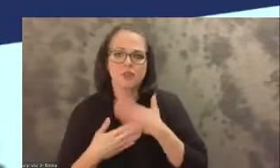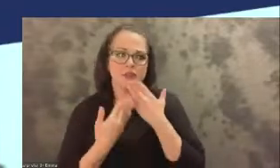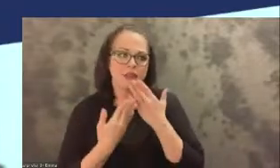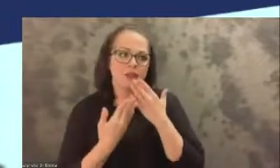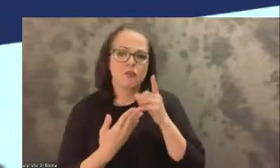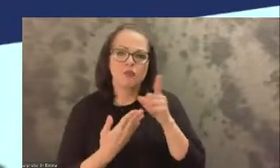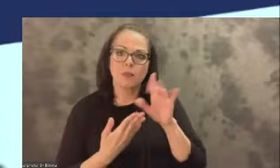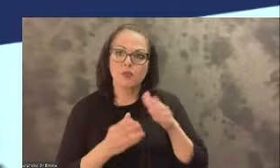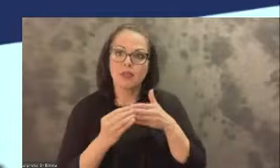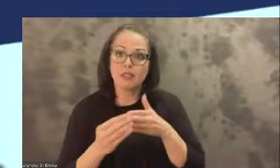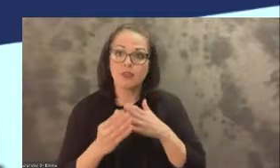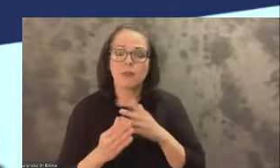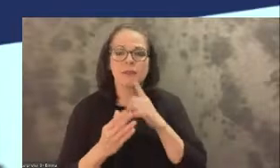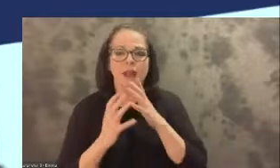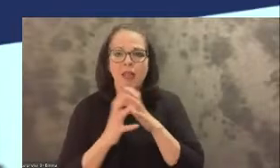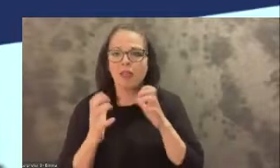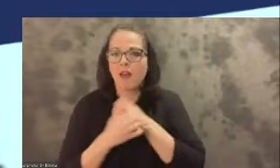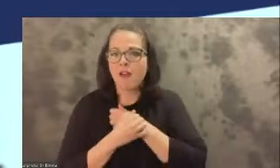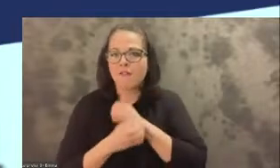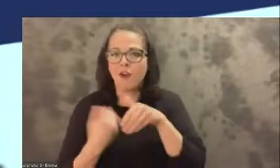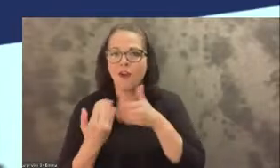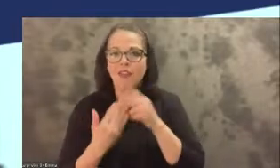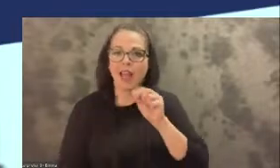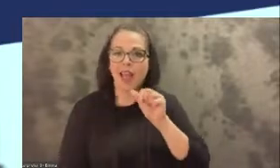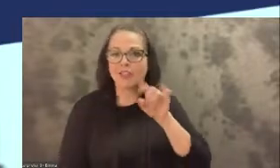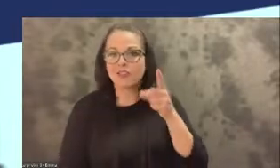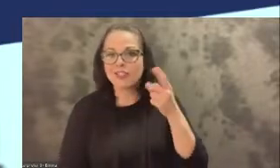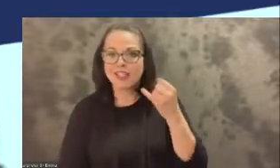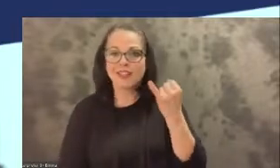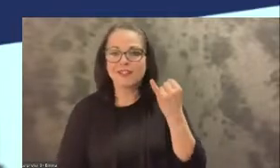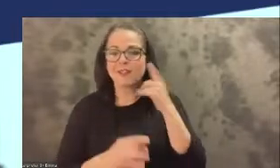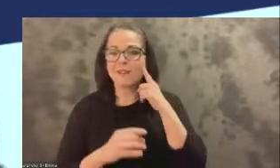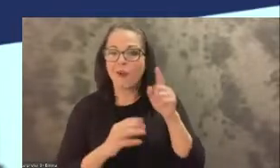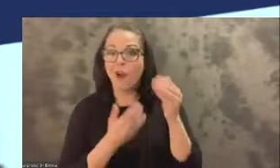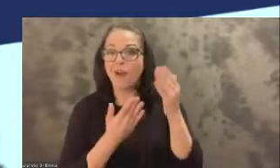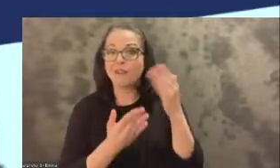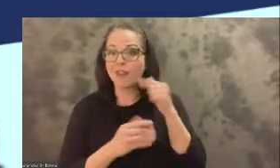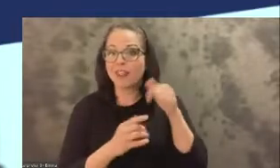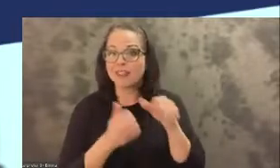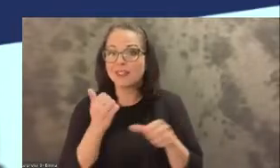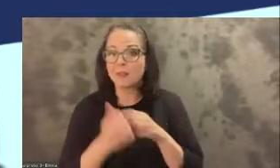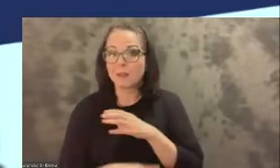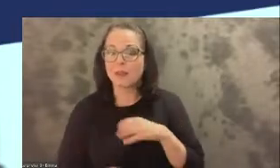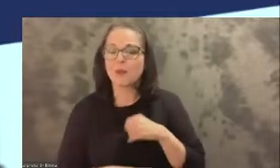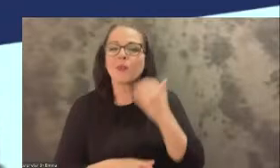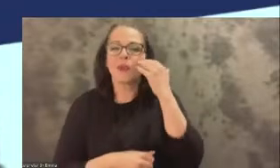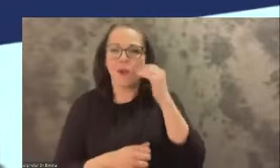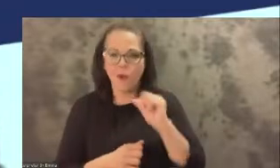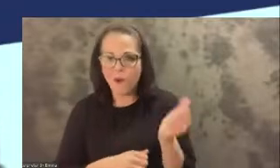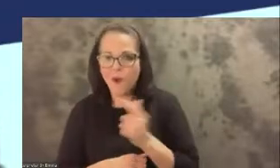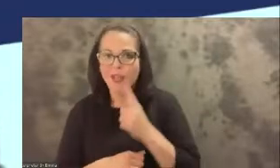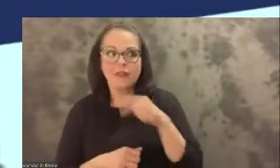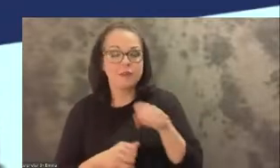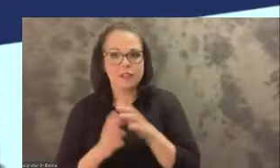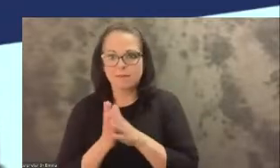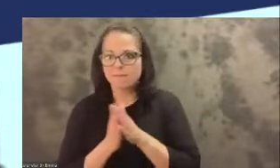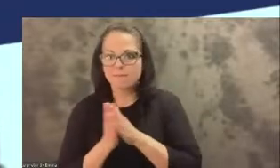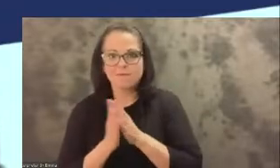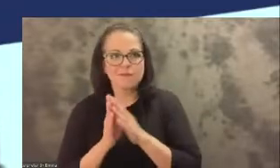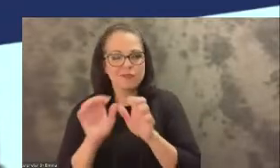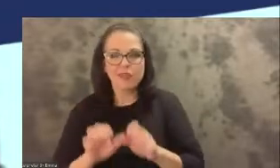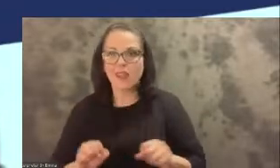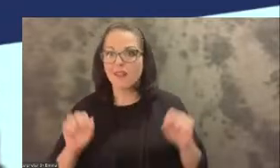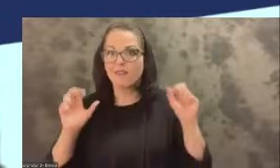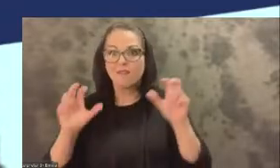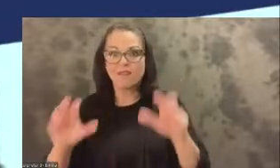leadership. Love all the adjectives offered up for the subcommittee. We know everyone is incredibly invested and committed,